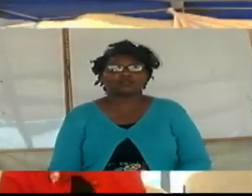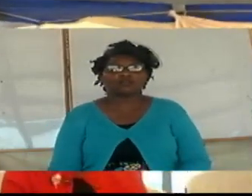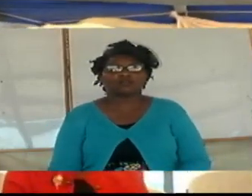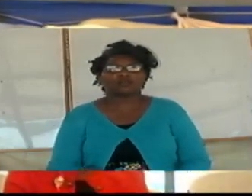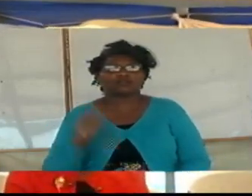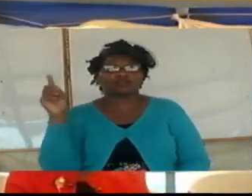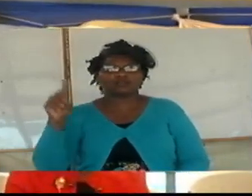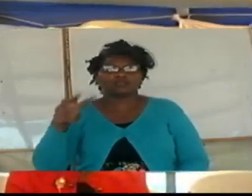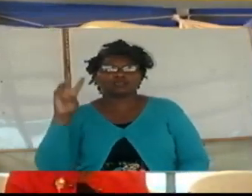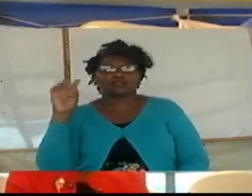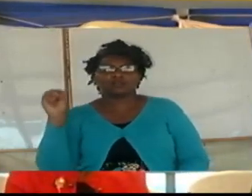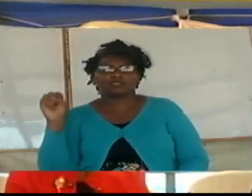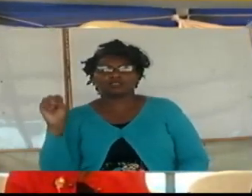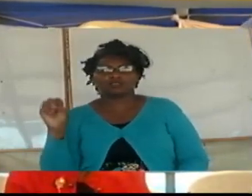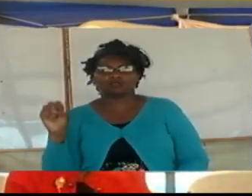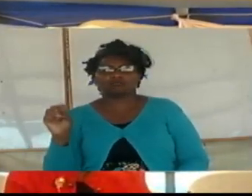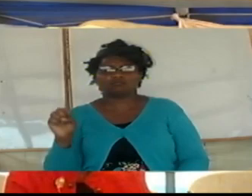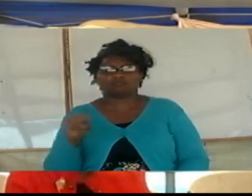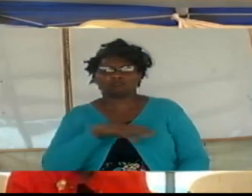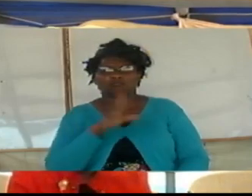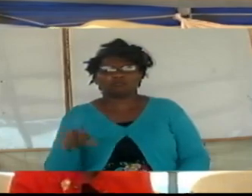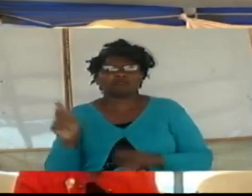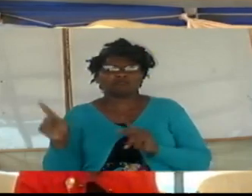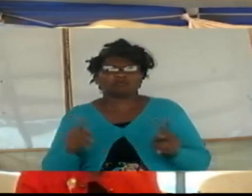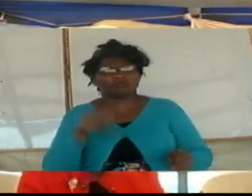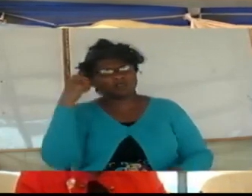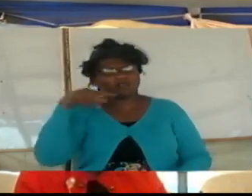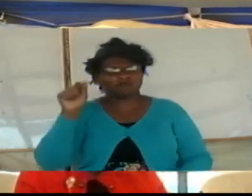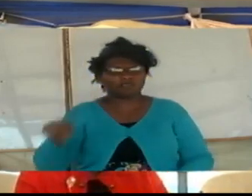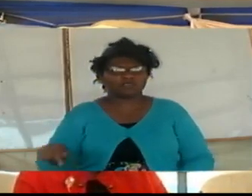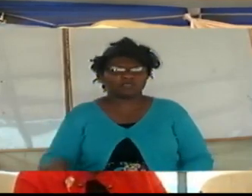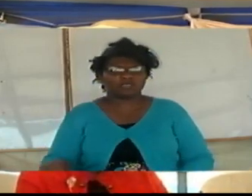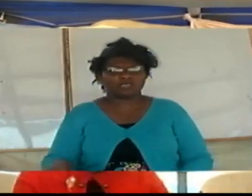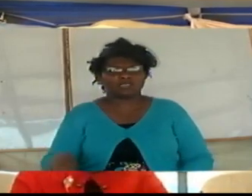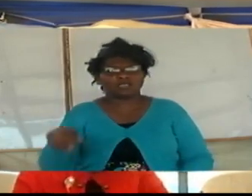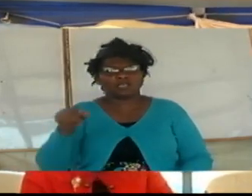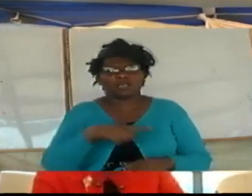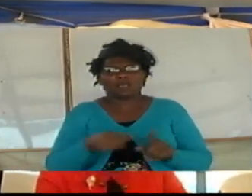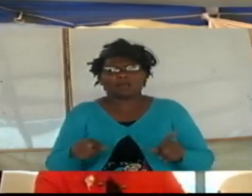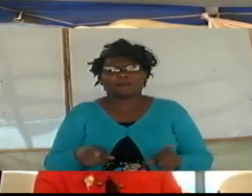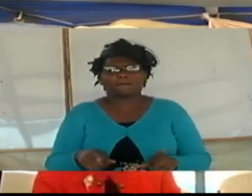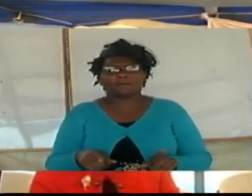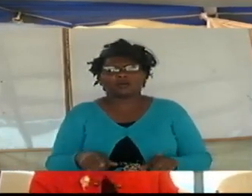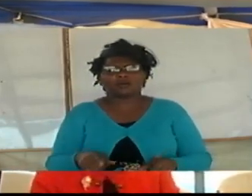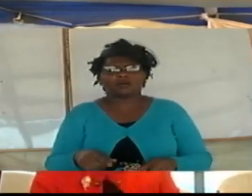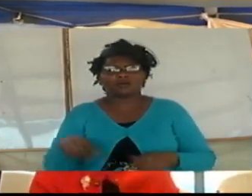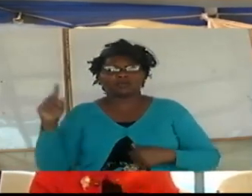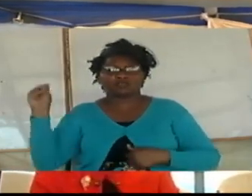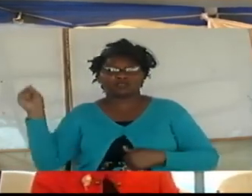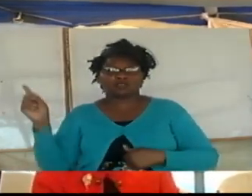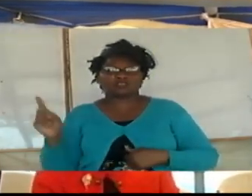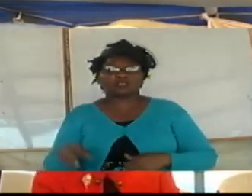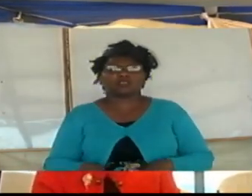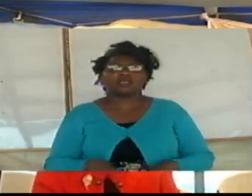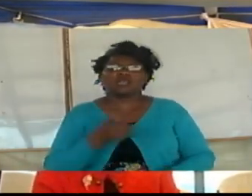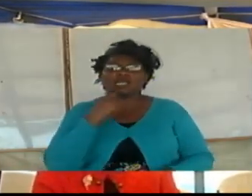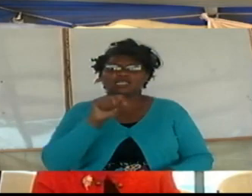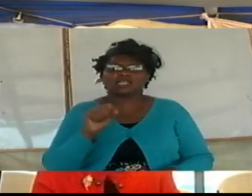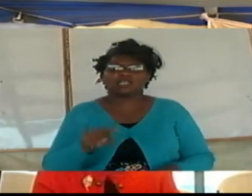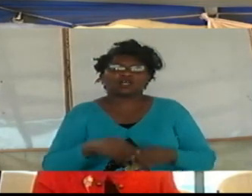I wasn't prepared for this at all, you know. But I mean, I am still going to give my testimony